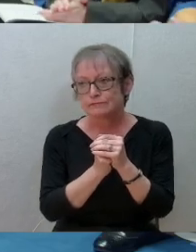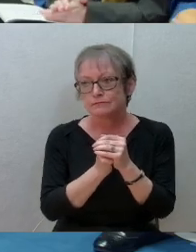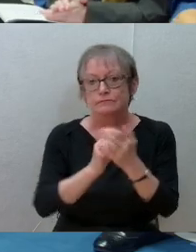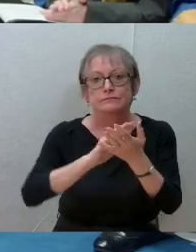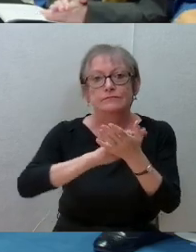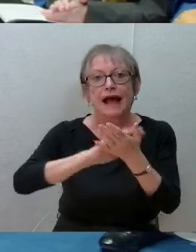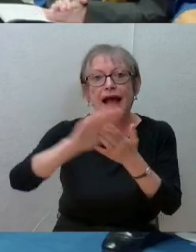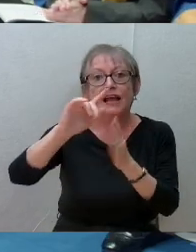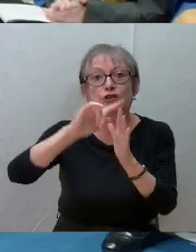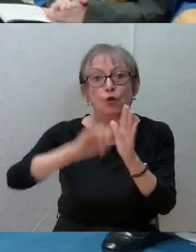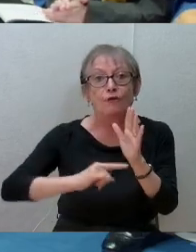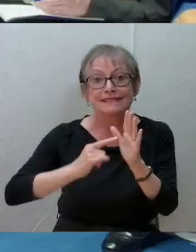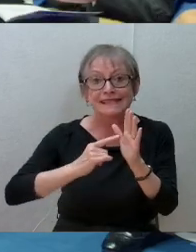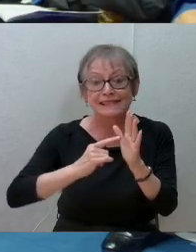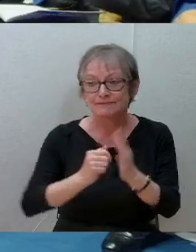Hannah Genosi.